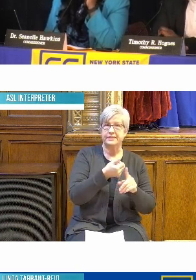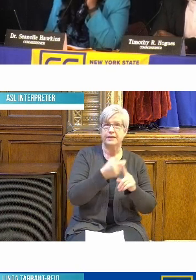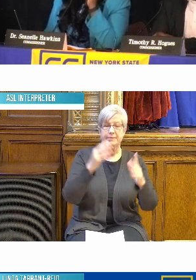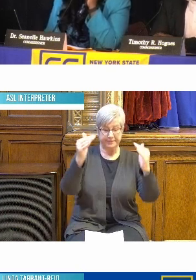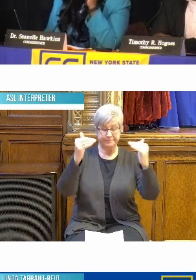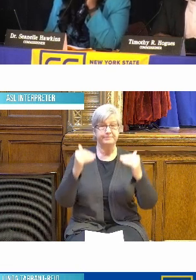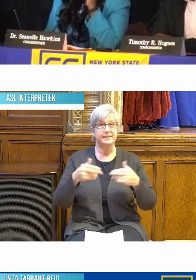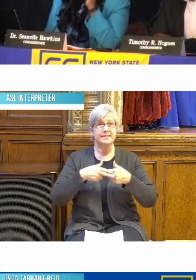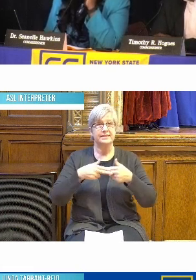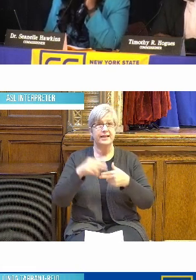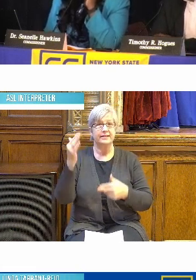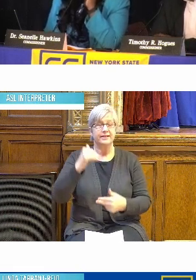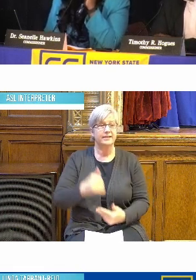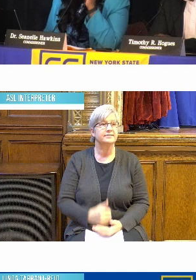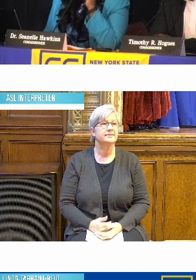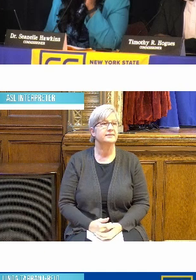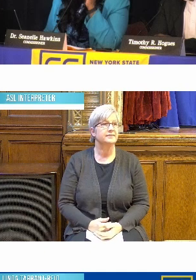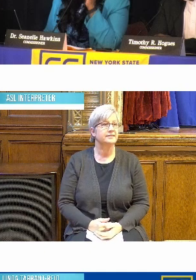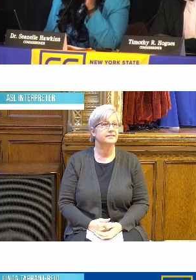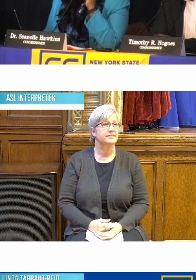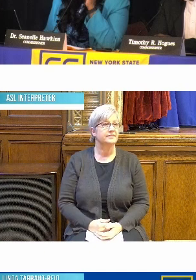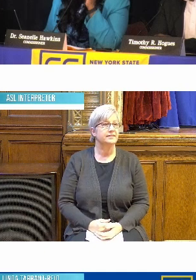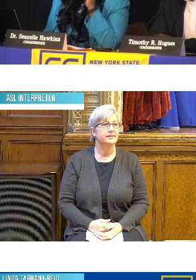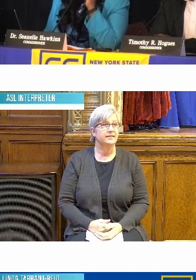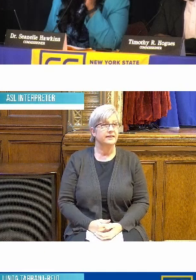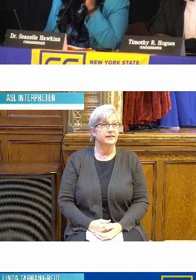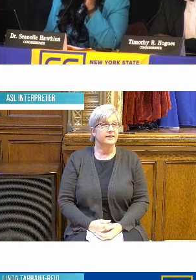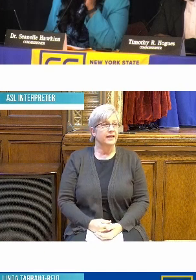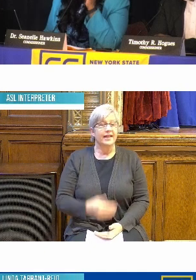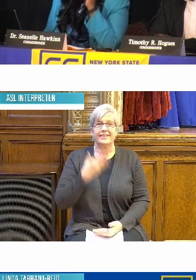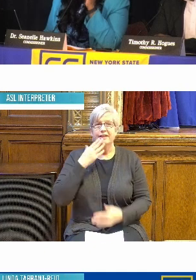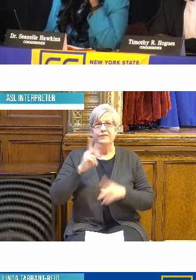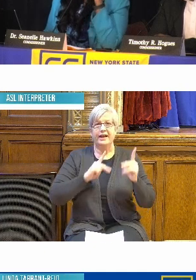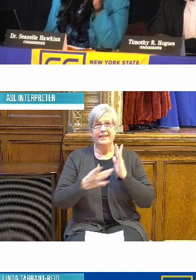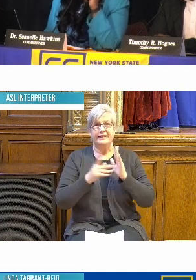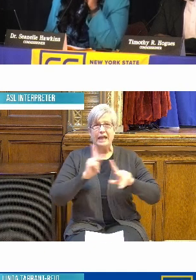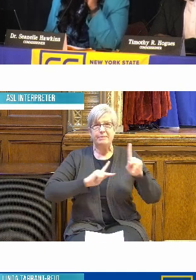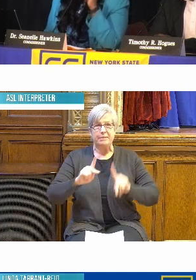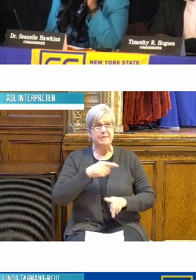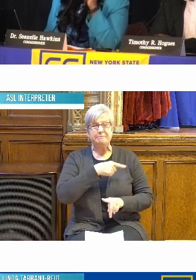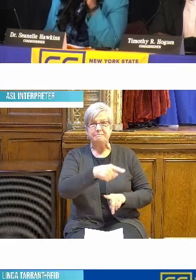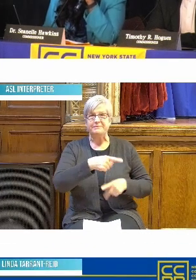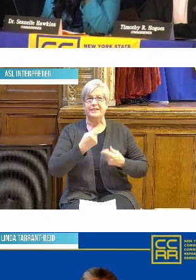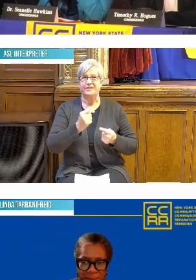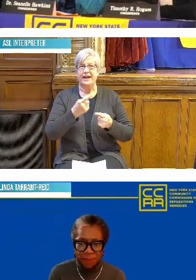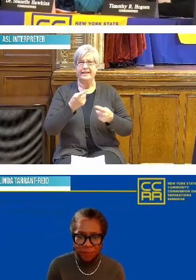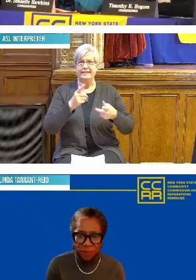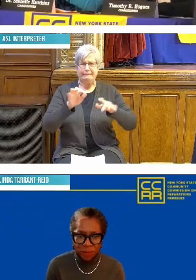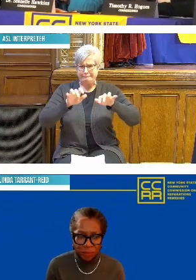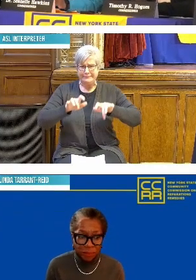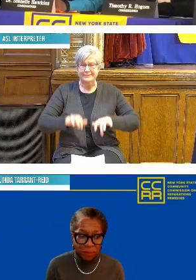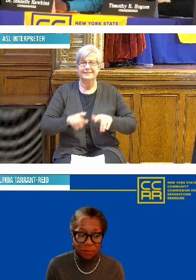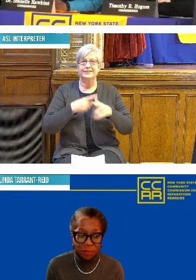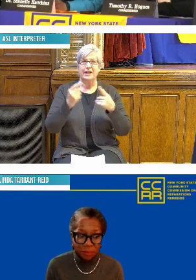next slide. Thank you. For all the folks handling the technology and getting our commissioners on that